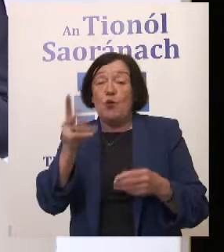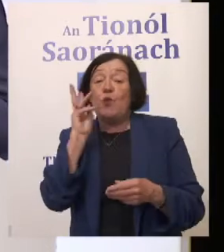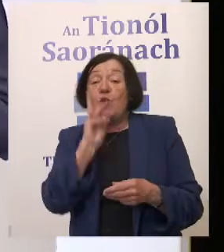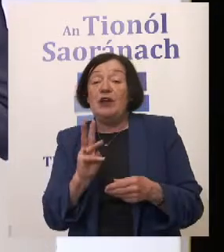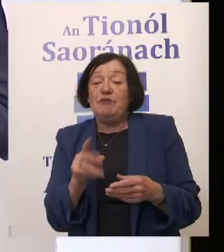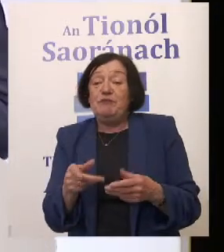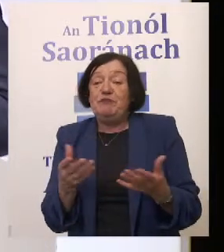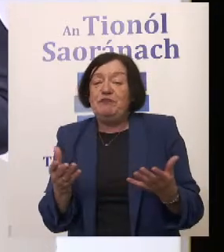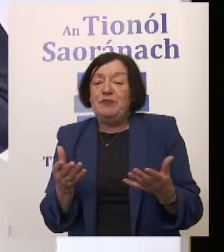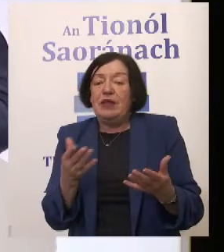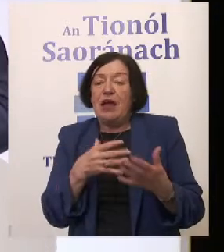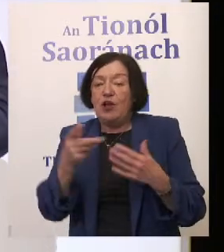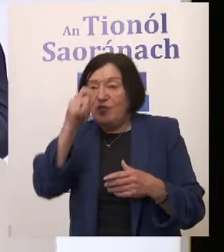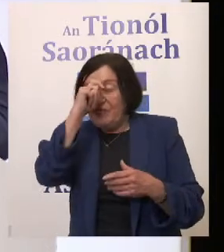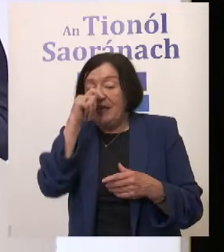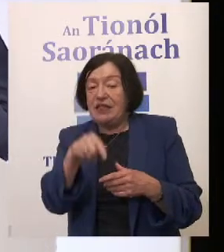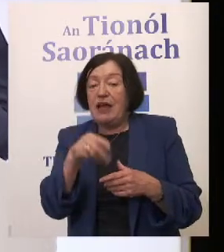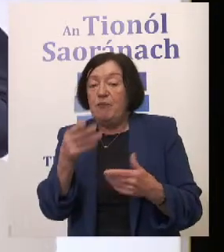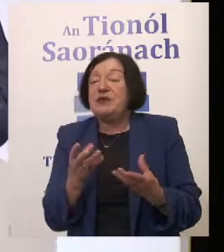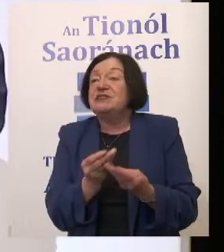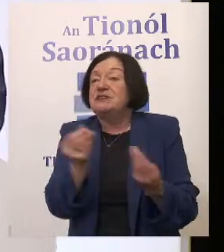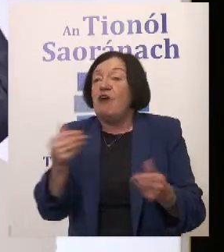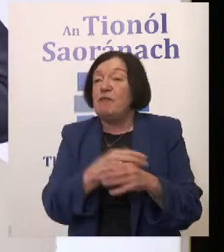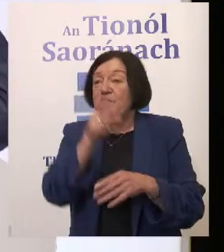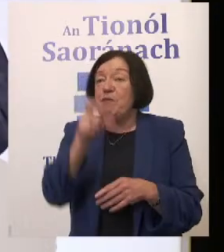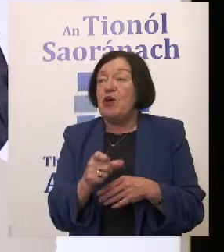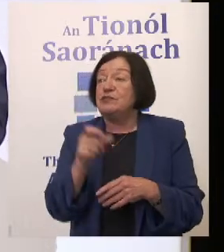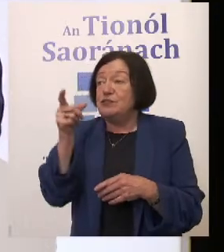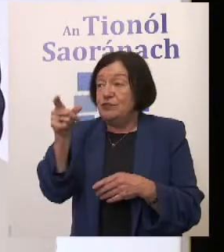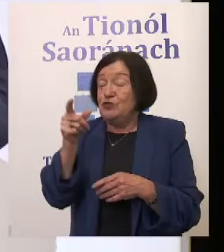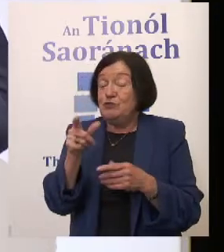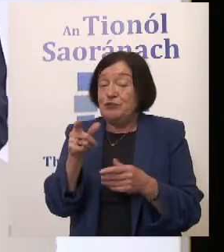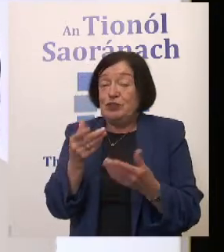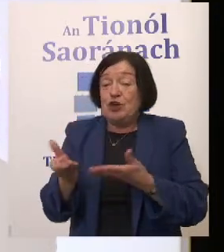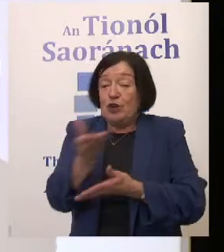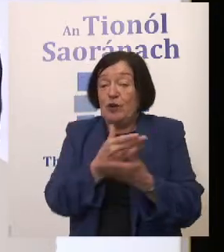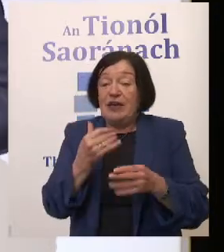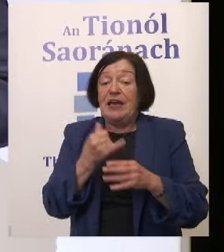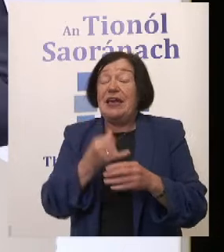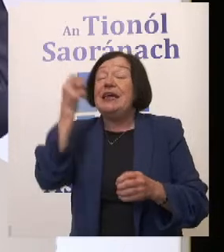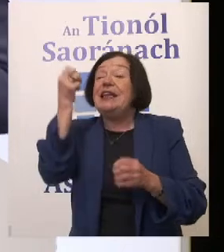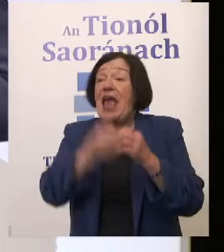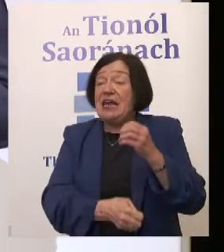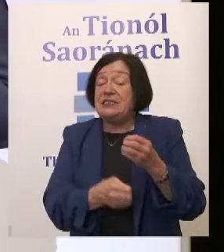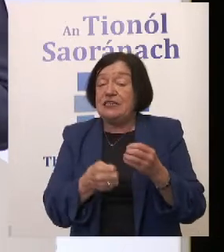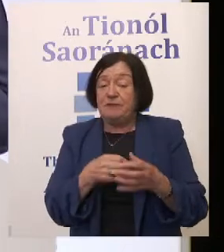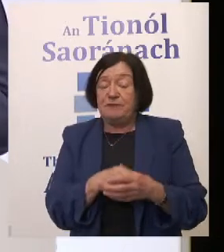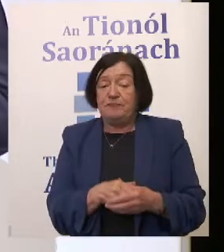you wish for, but how much you think these might be solved by the person you're talking about. So in conclusion then,